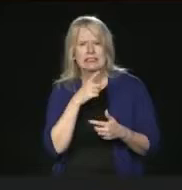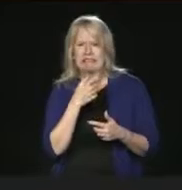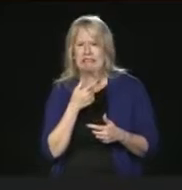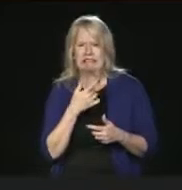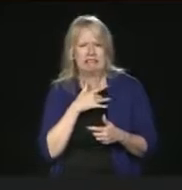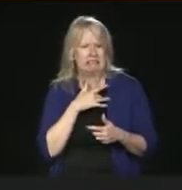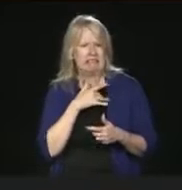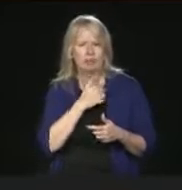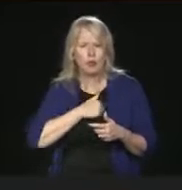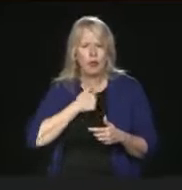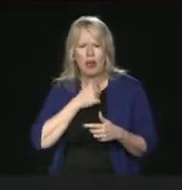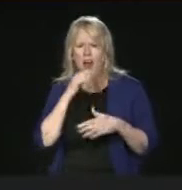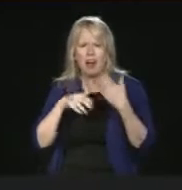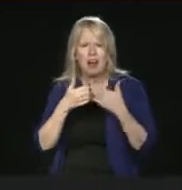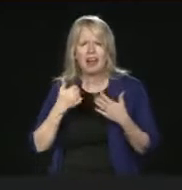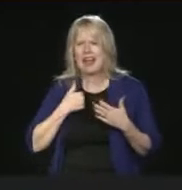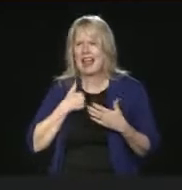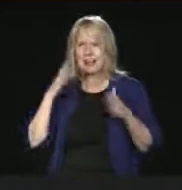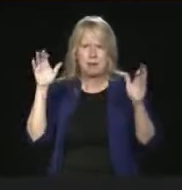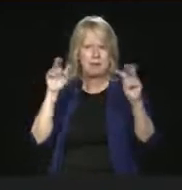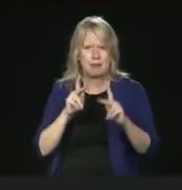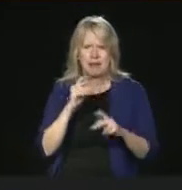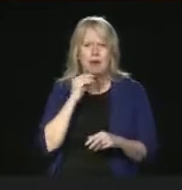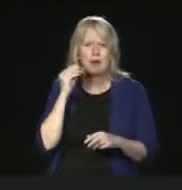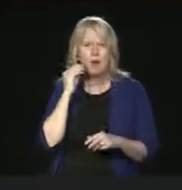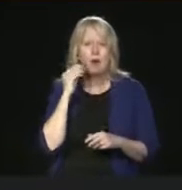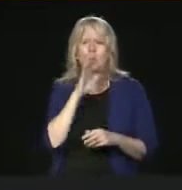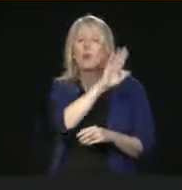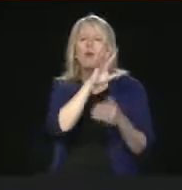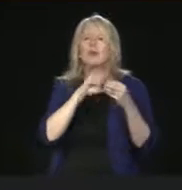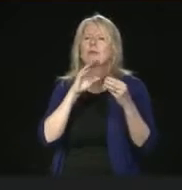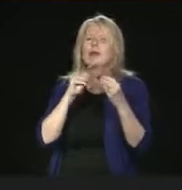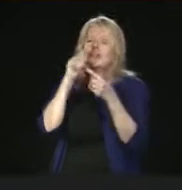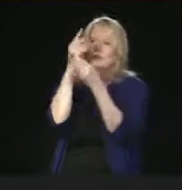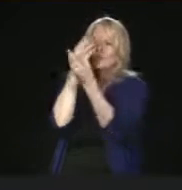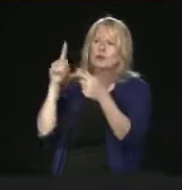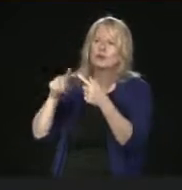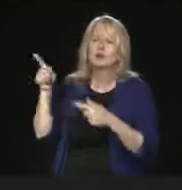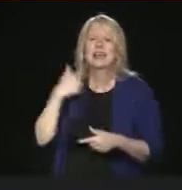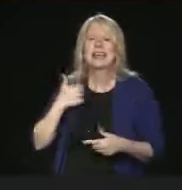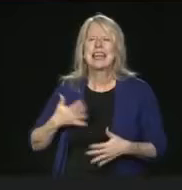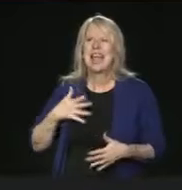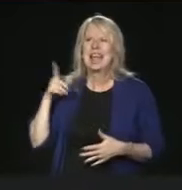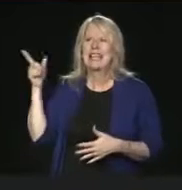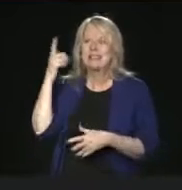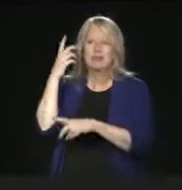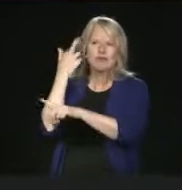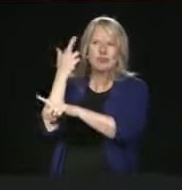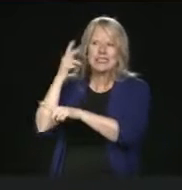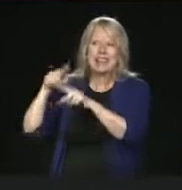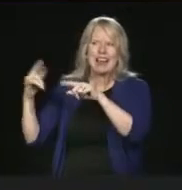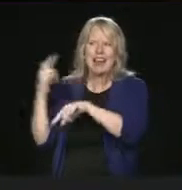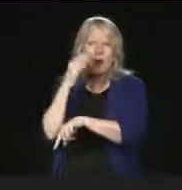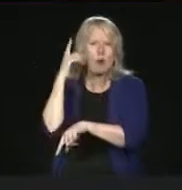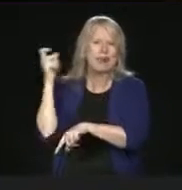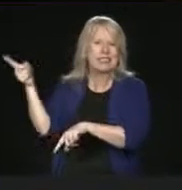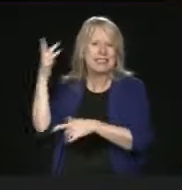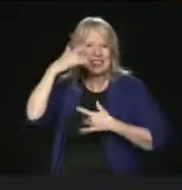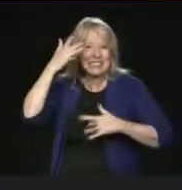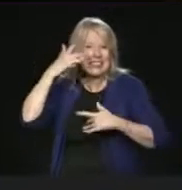saying to people who are stranded in Peru and who are ill and cannot board a